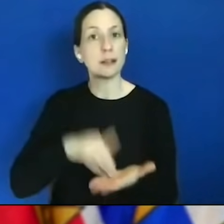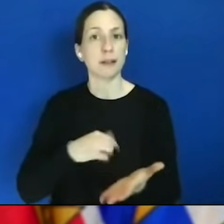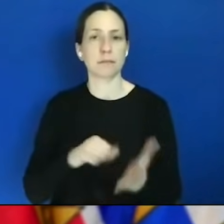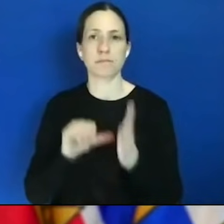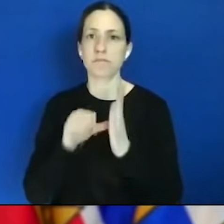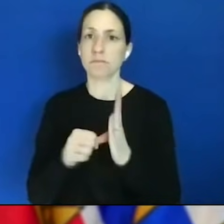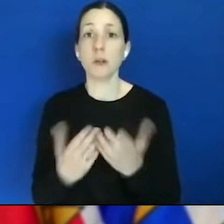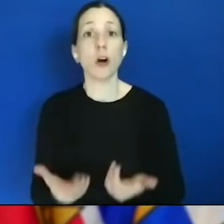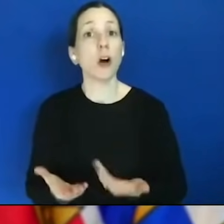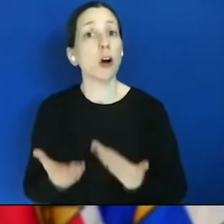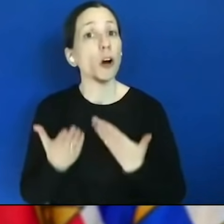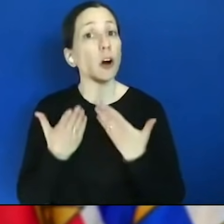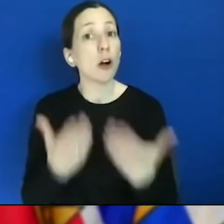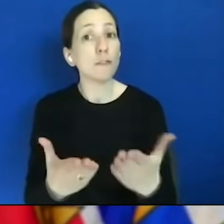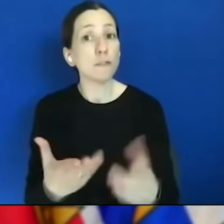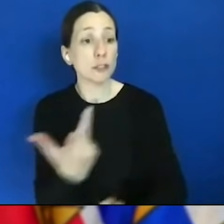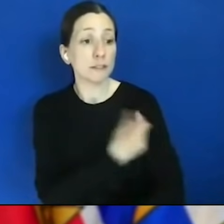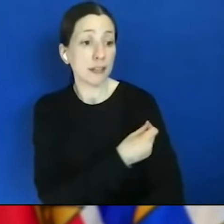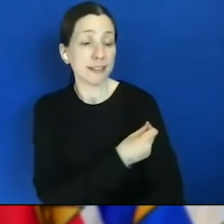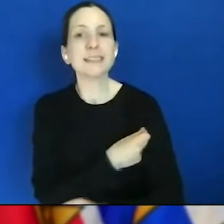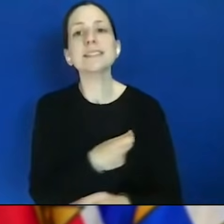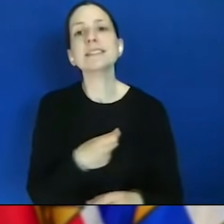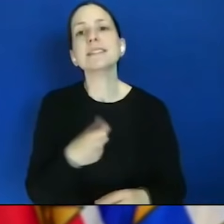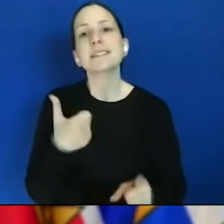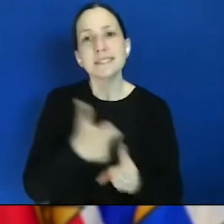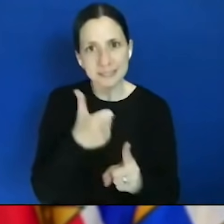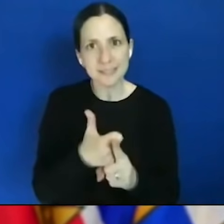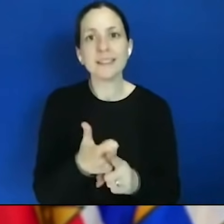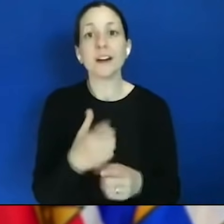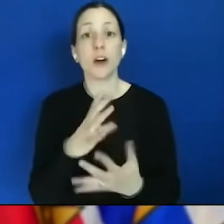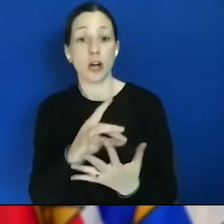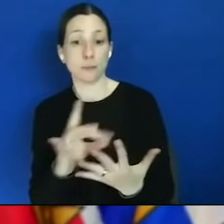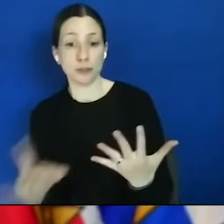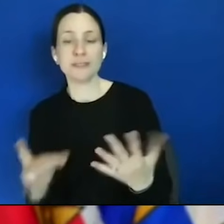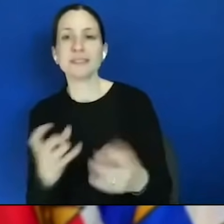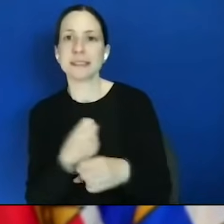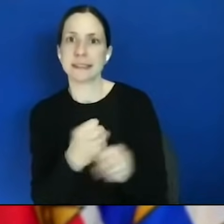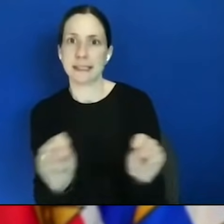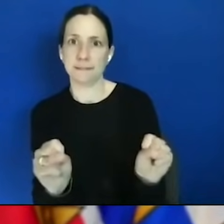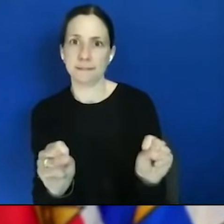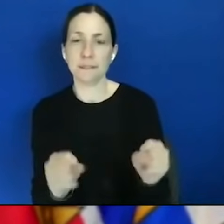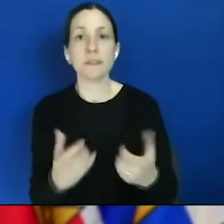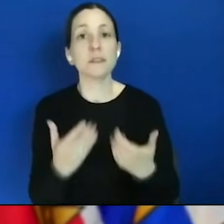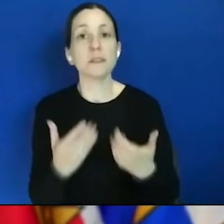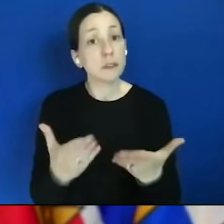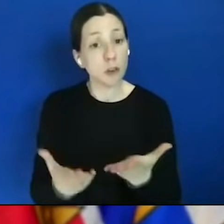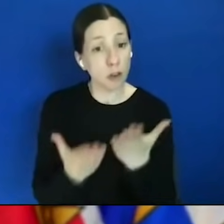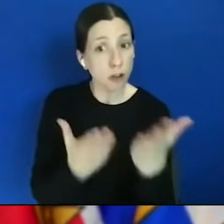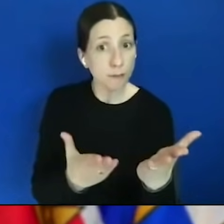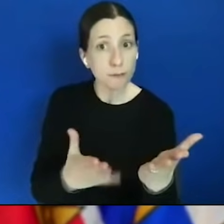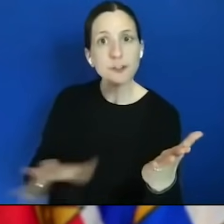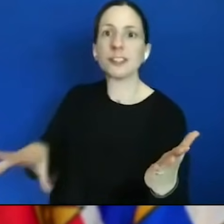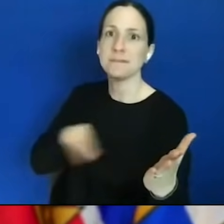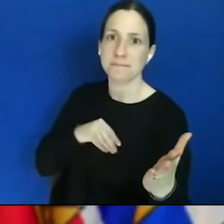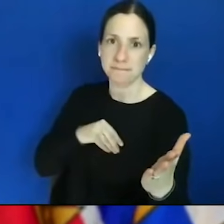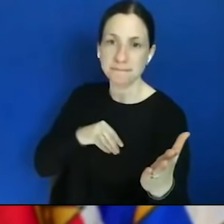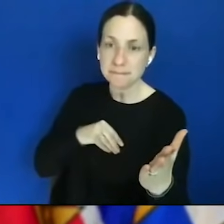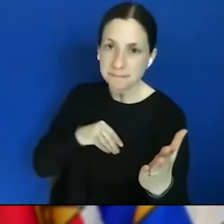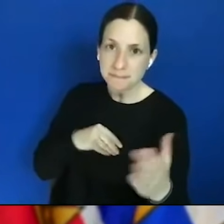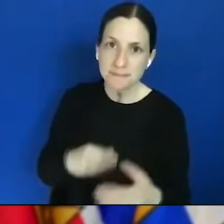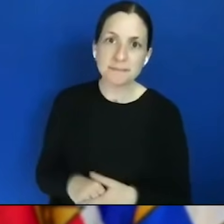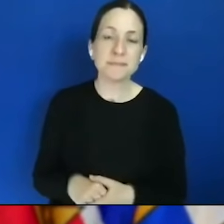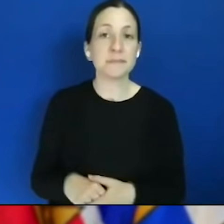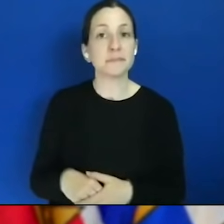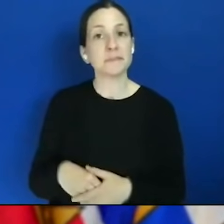you go in for your second dose, and you can be reassured that we have looked at this evidence now with millions of people. It is